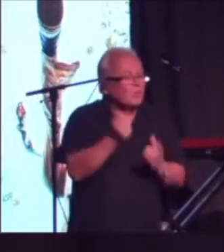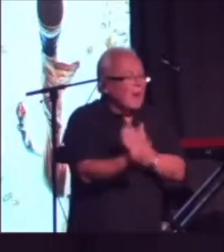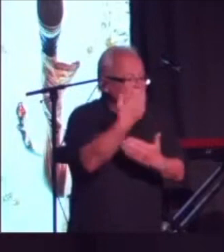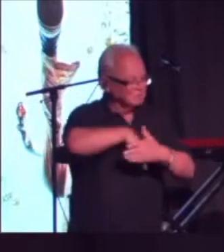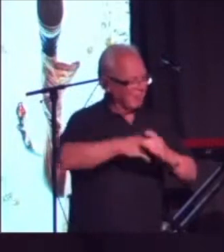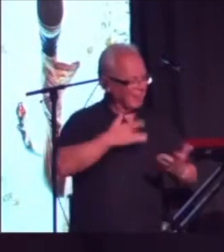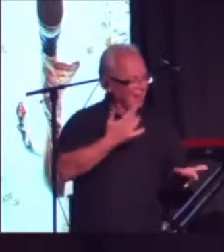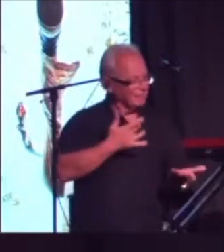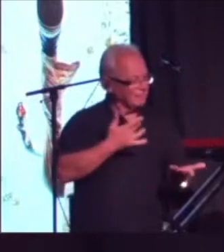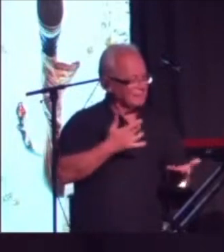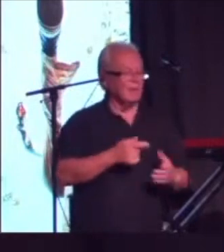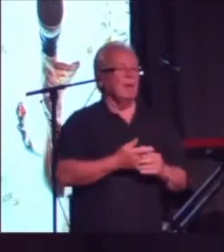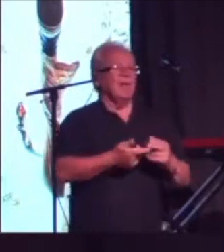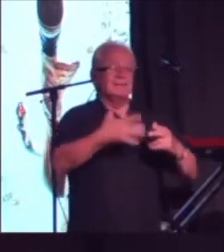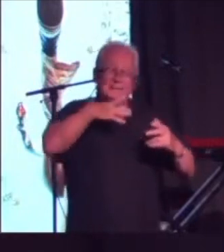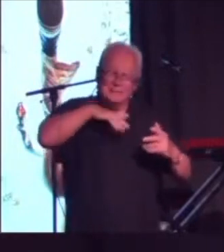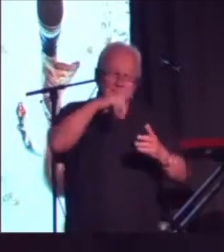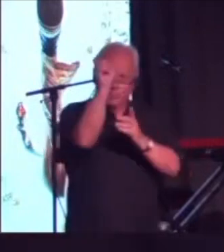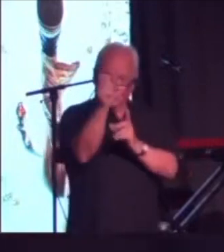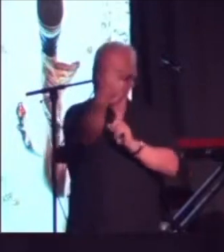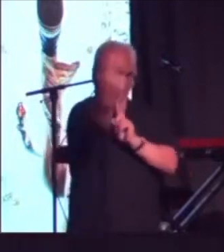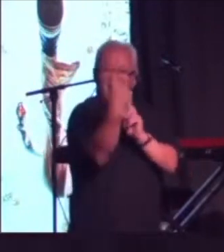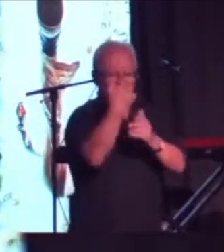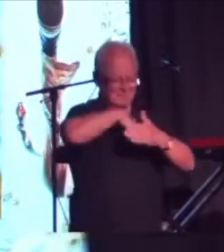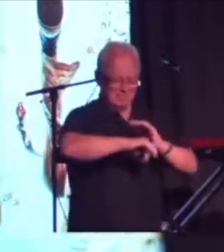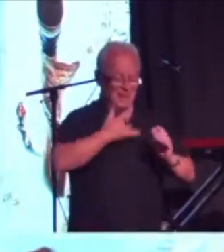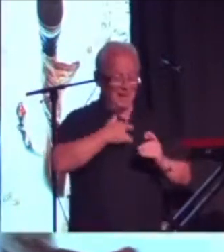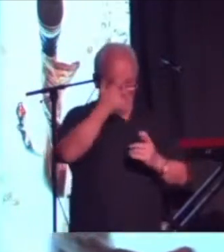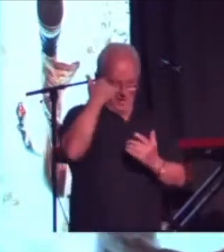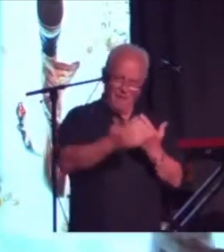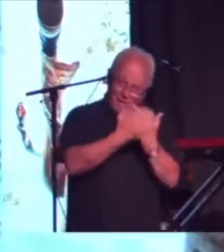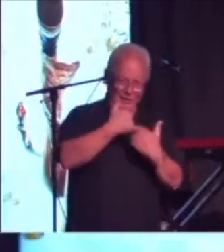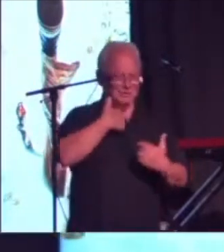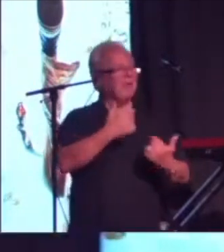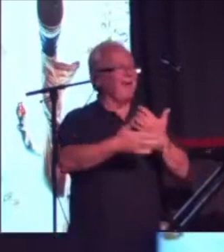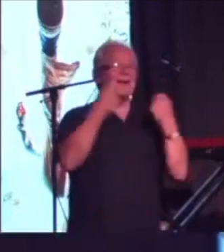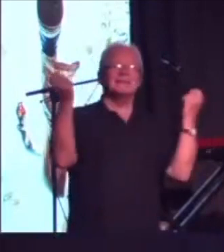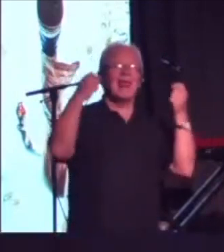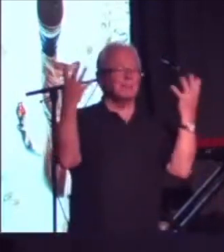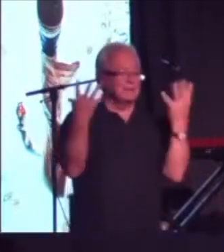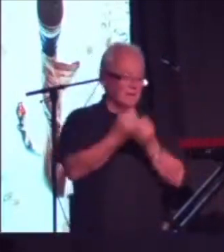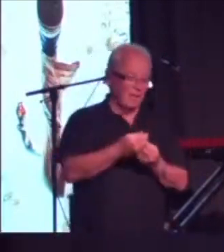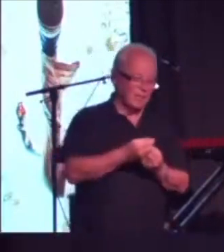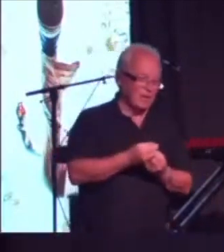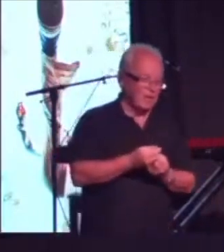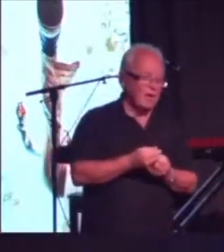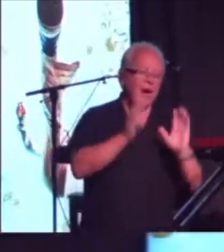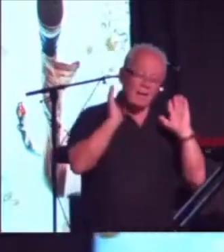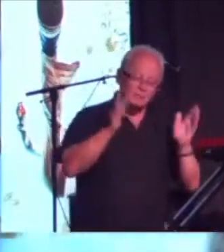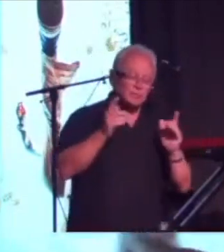them at your worst? See, friends, if you don't have someone in your life who can encourage you when times are going well, who can compliment you, who can celebrate an achievement, you don't have a biblical